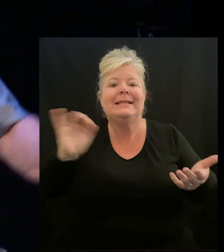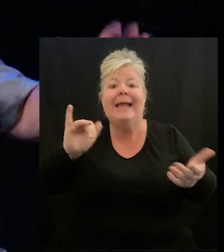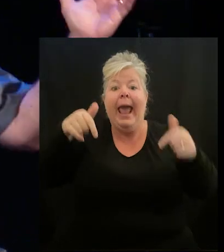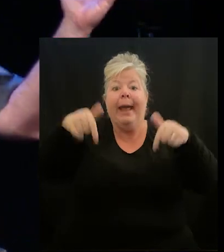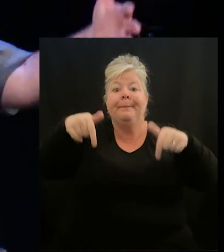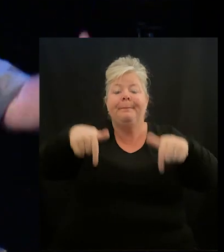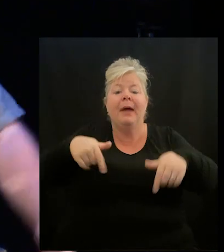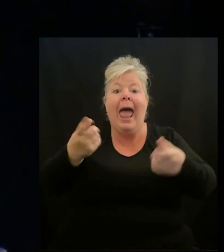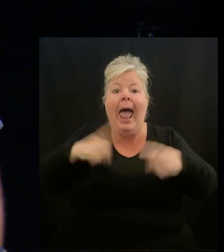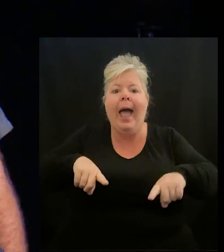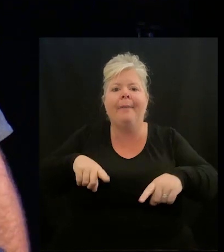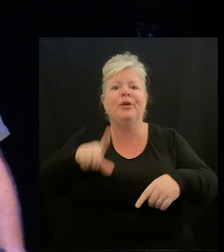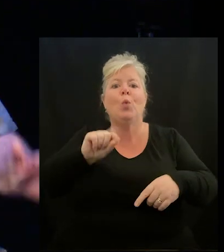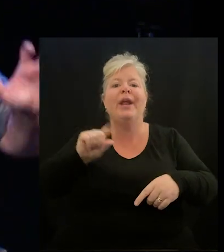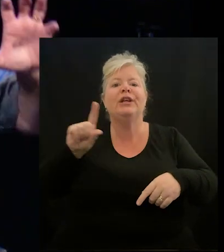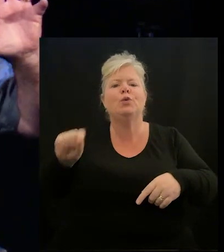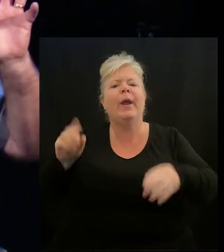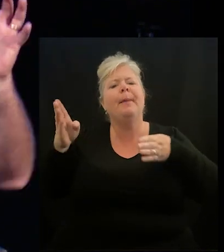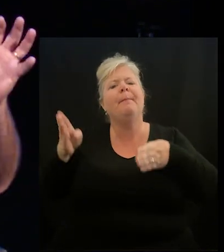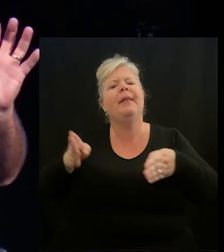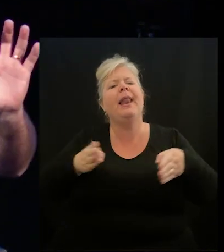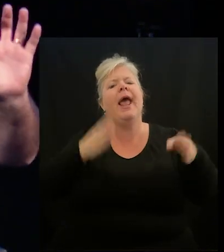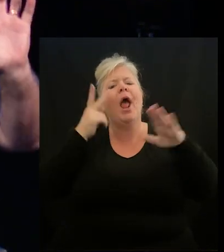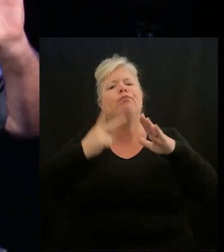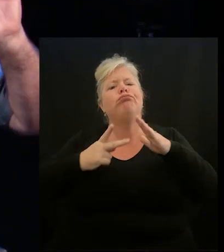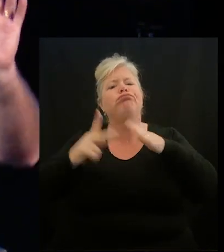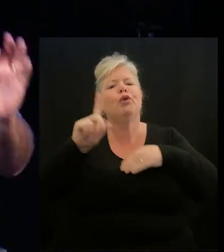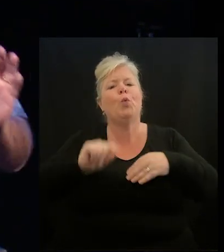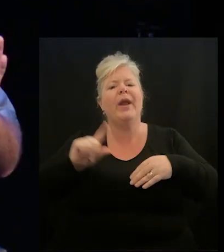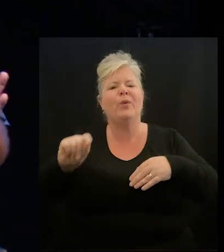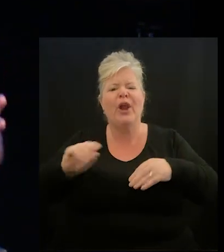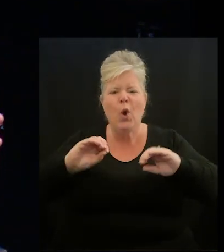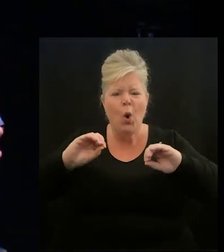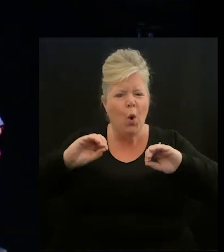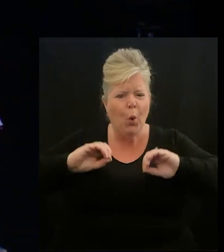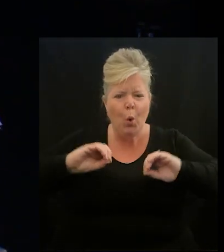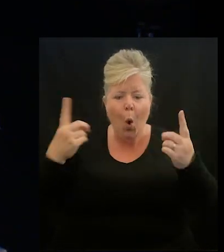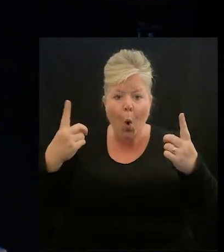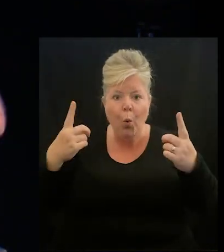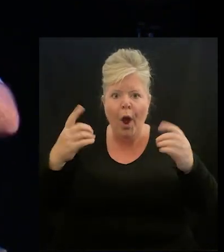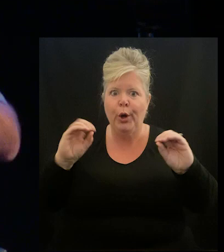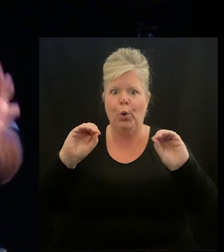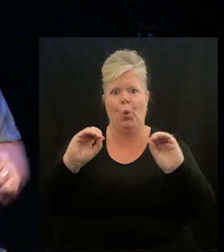planning for 2020, I promise you, I've not met one person